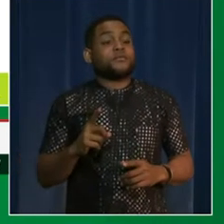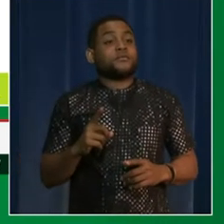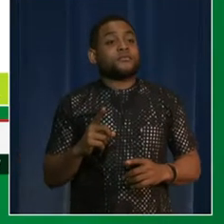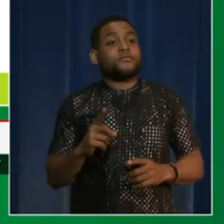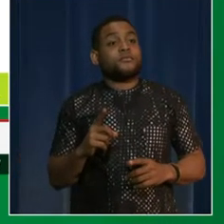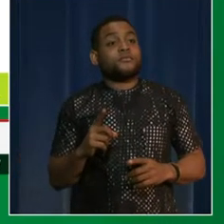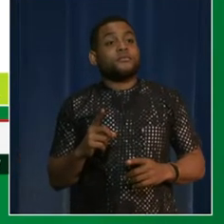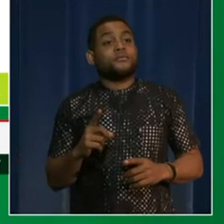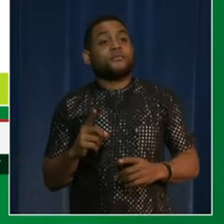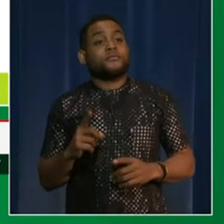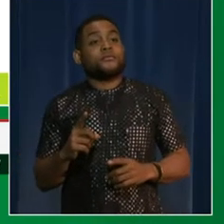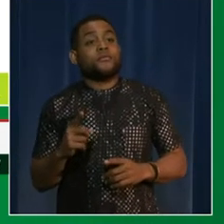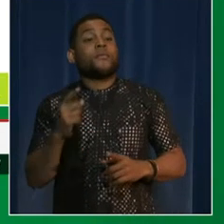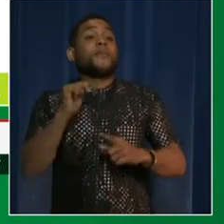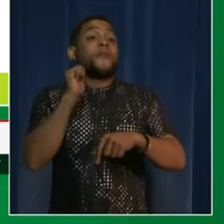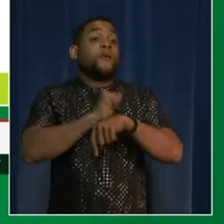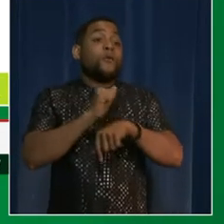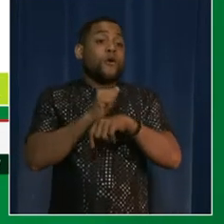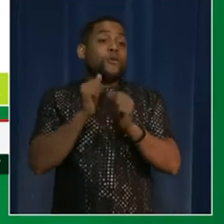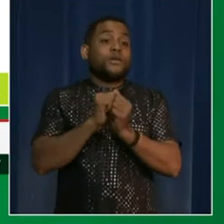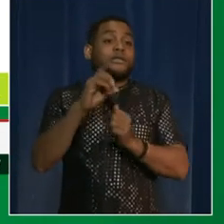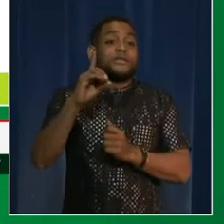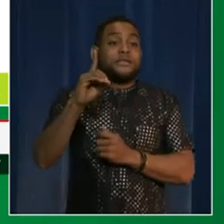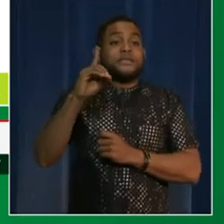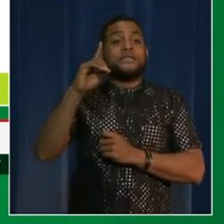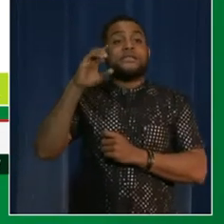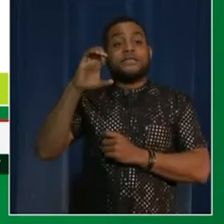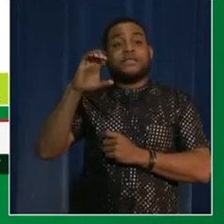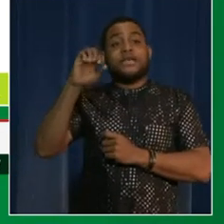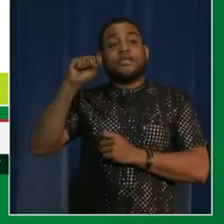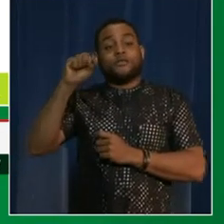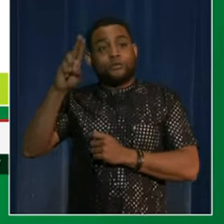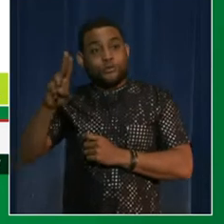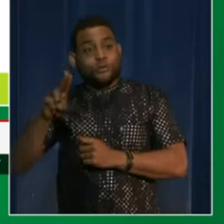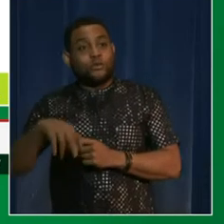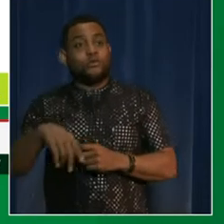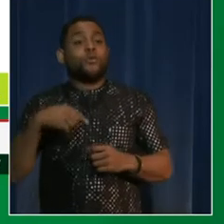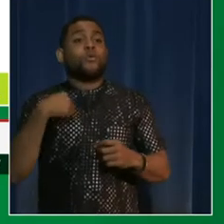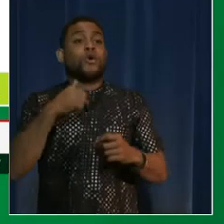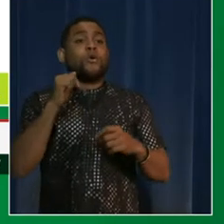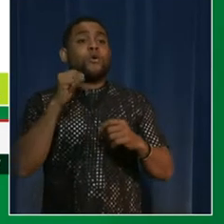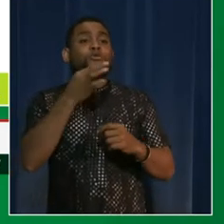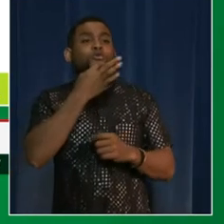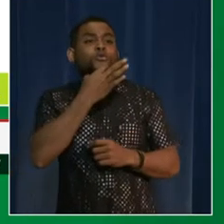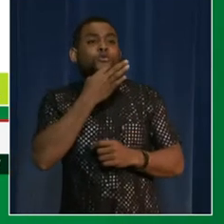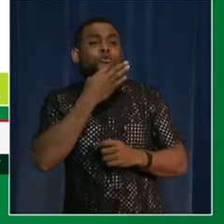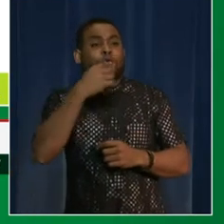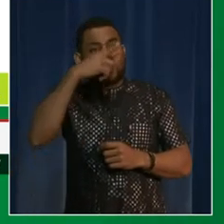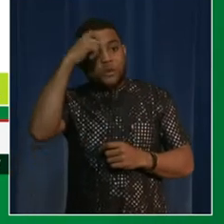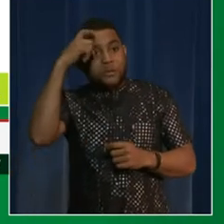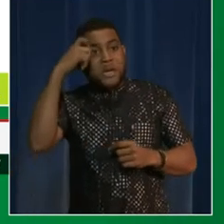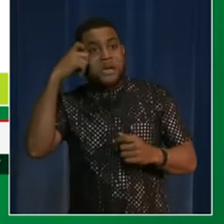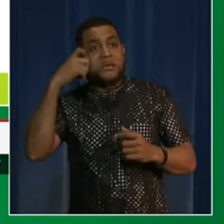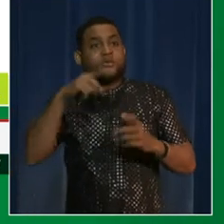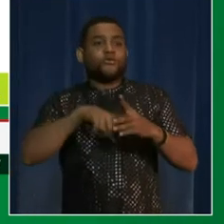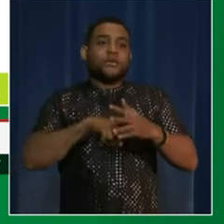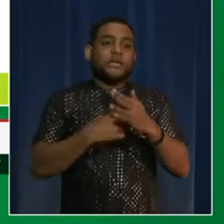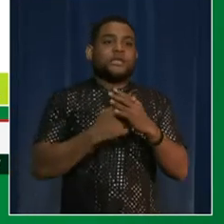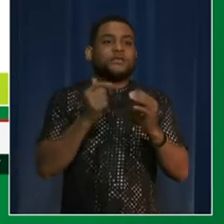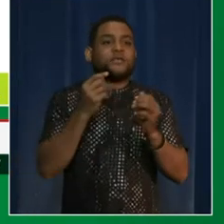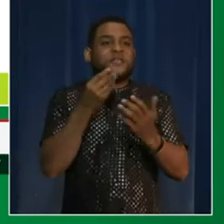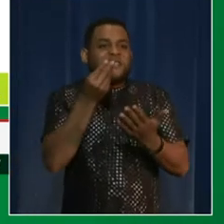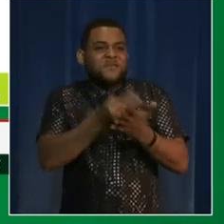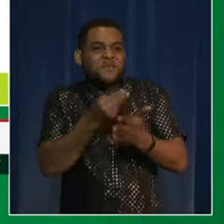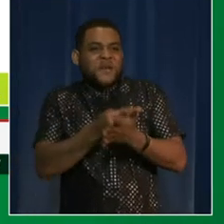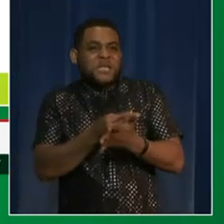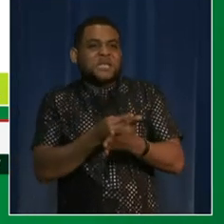working with DCSU on that. Over the summer, we will be launching a dedicated building energy performance standard financing window with products